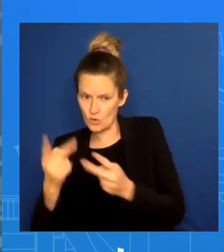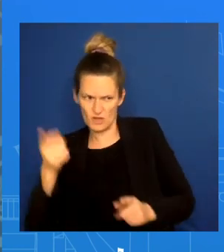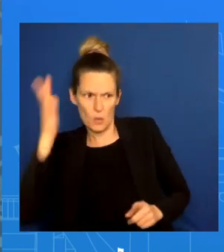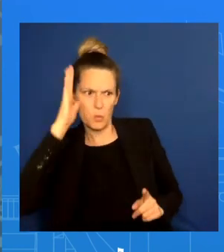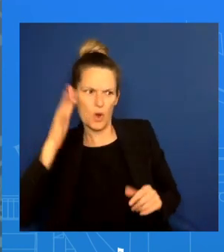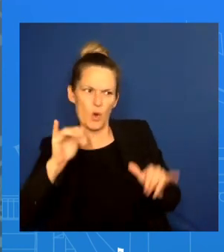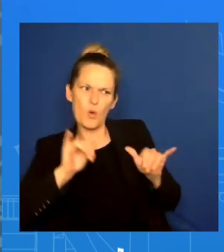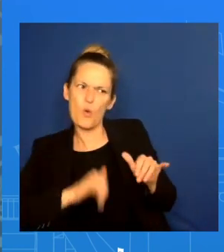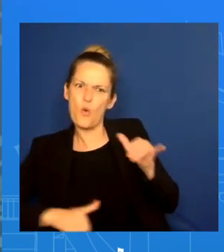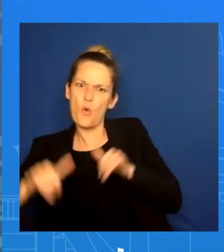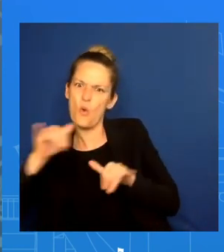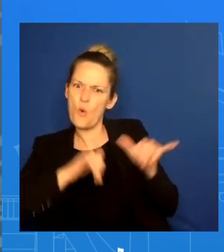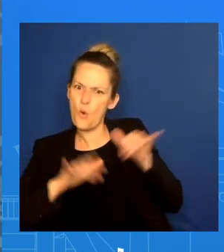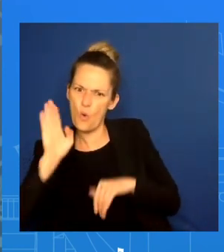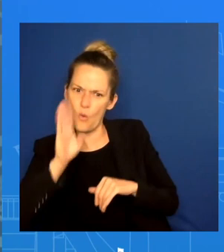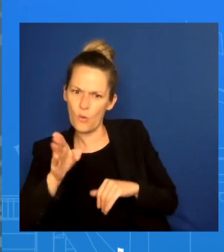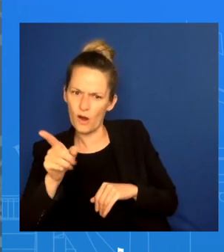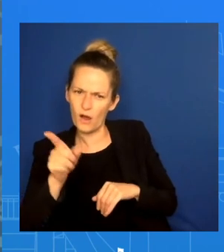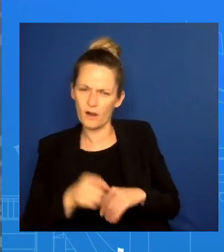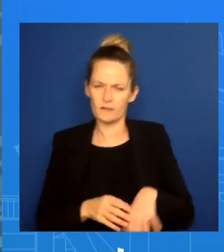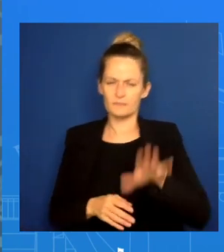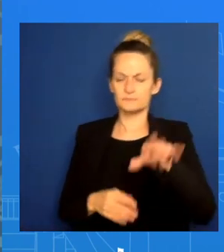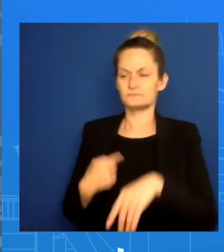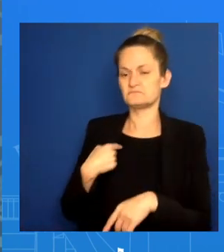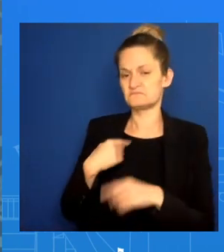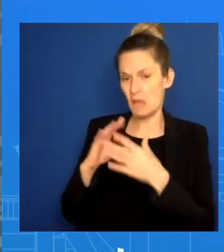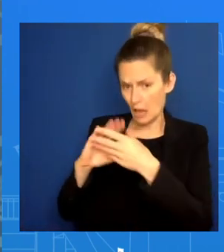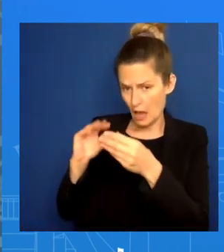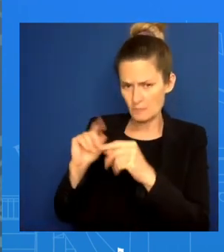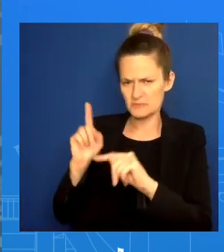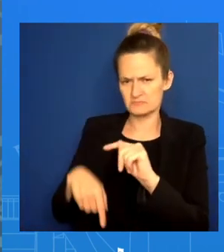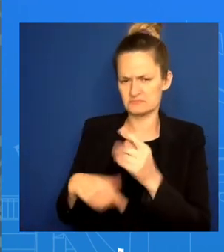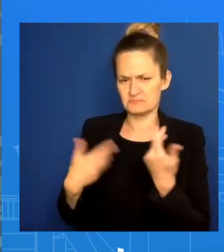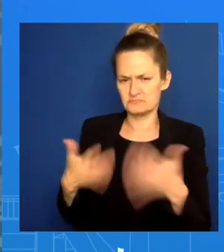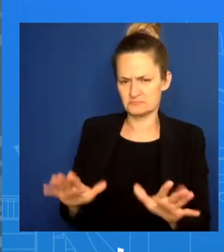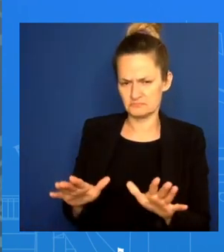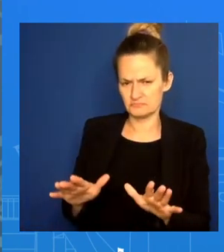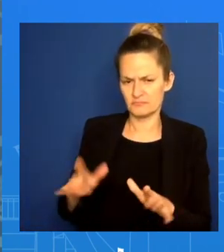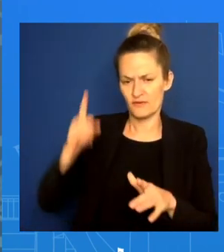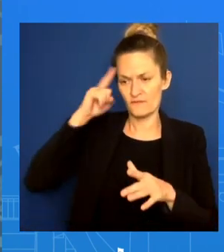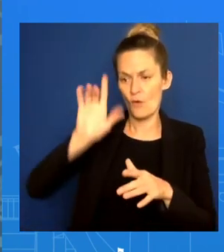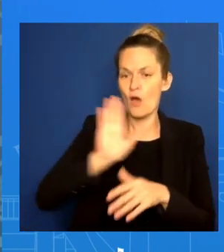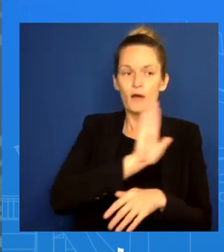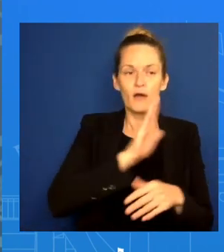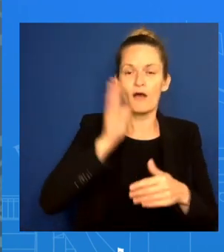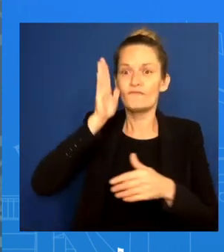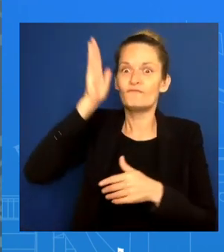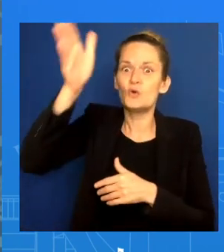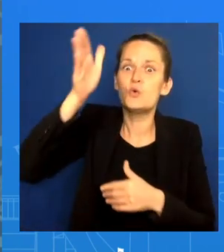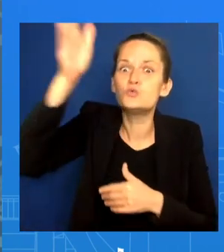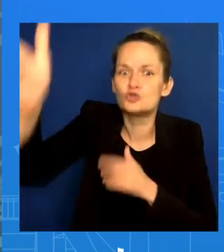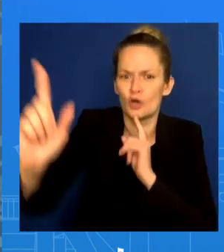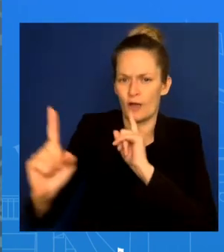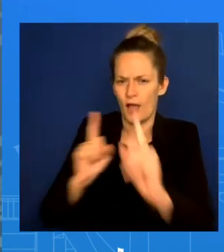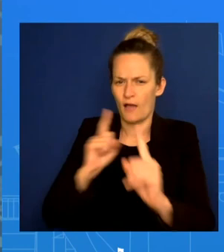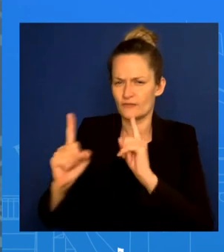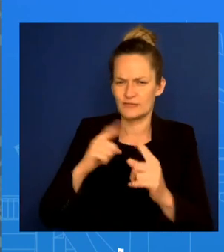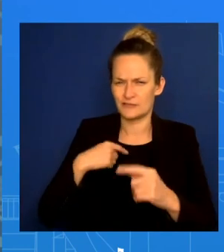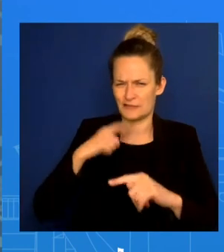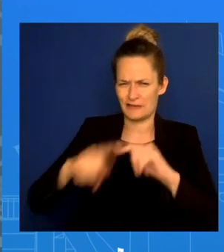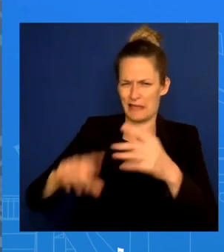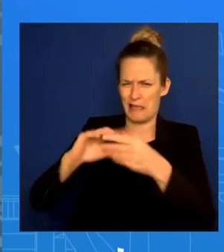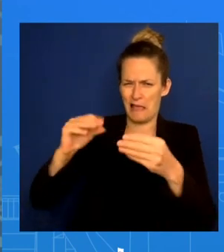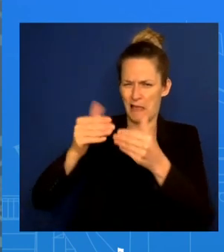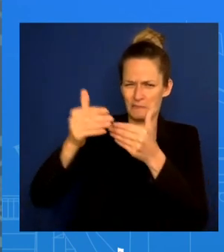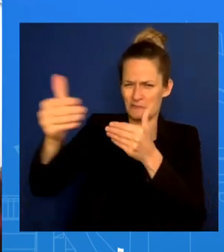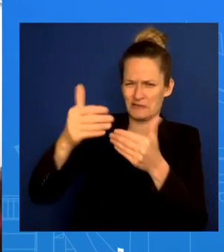wouldn't detail here for you his specific points on any one issue. I wouldn't go there. I want to follow up. Axios is reporting